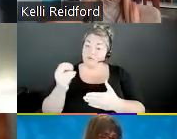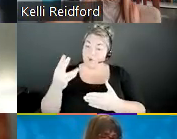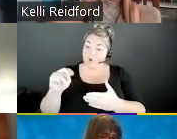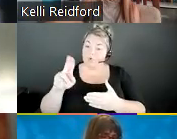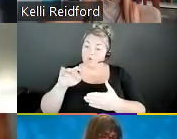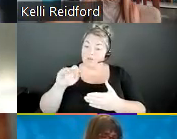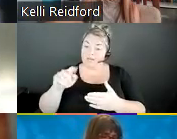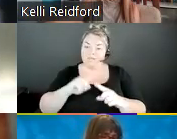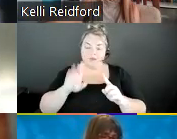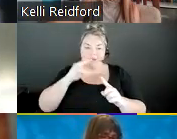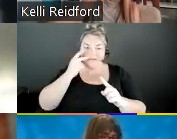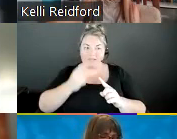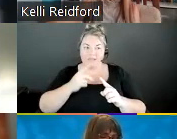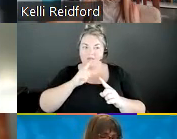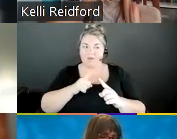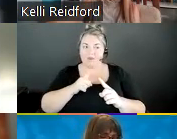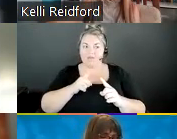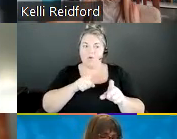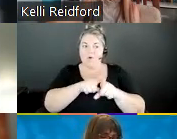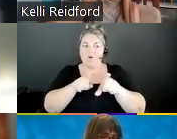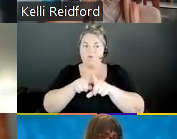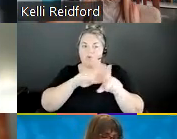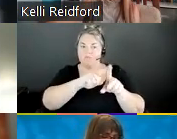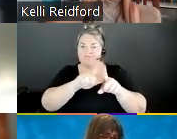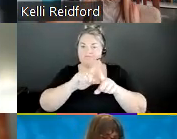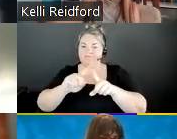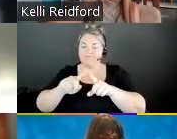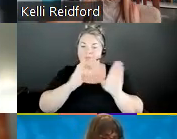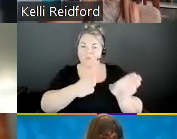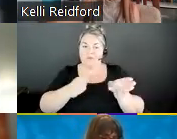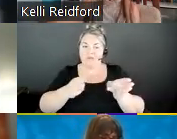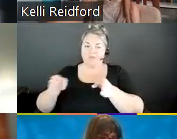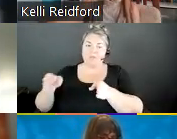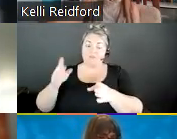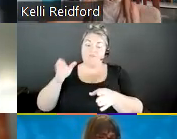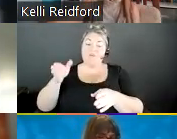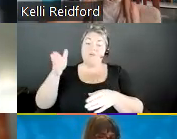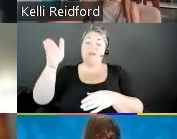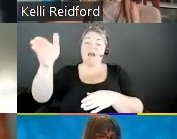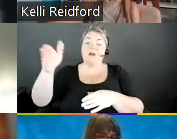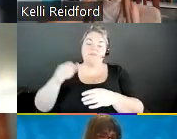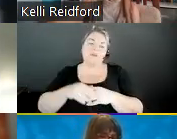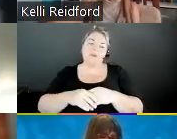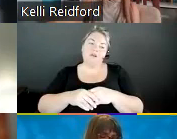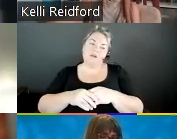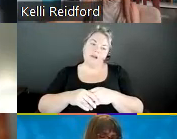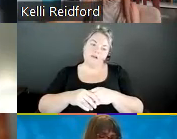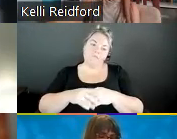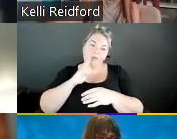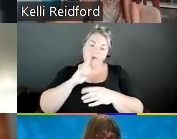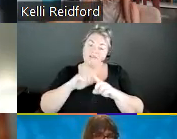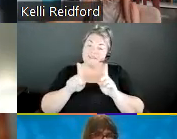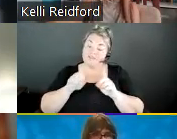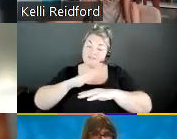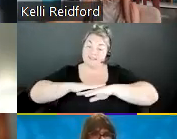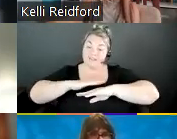But you will see that there's all sorts of different arrangements further down in. There's different